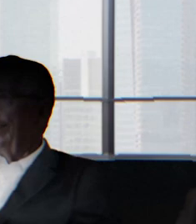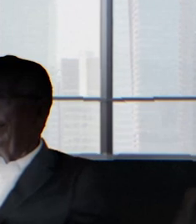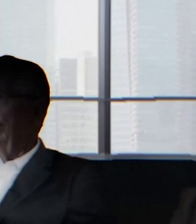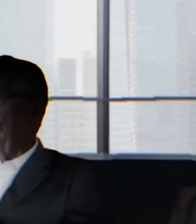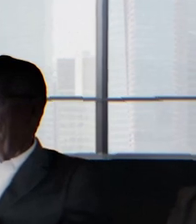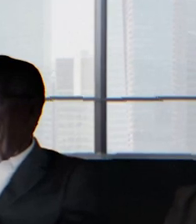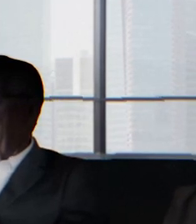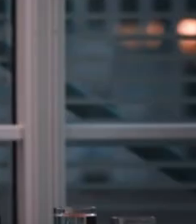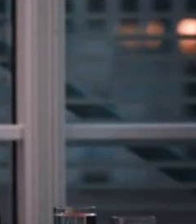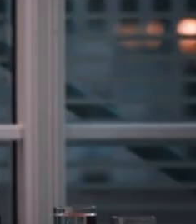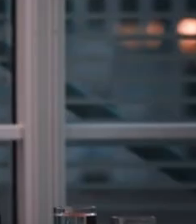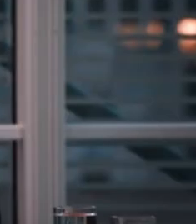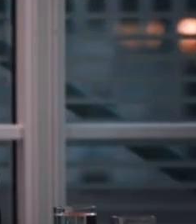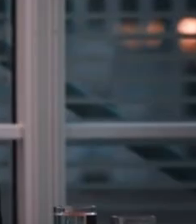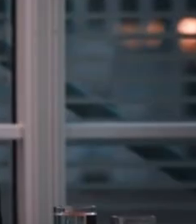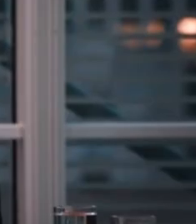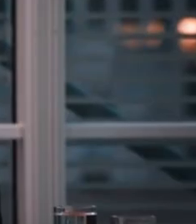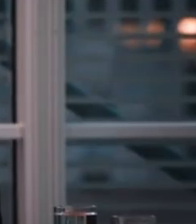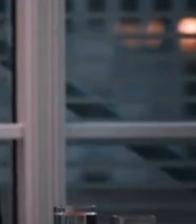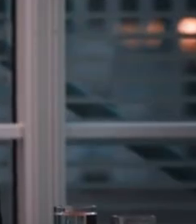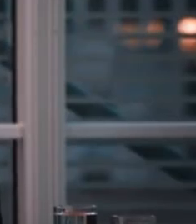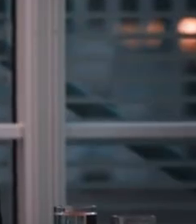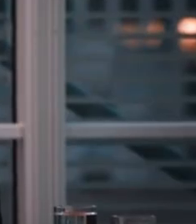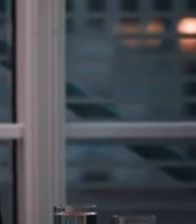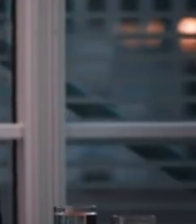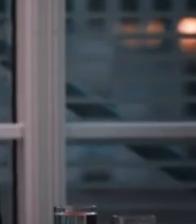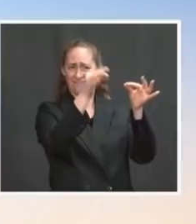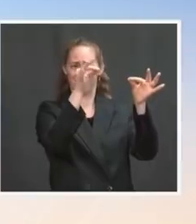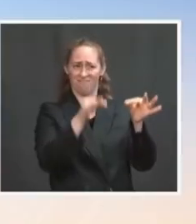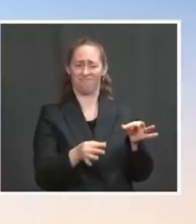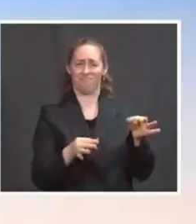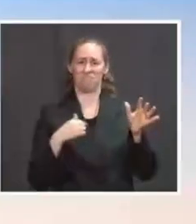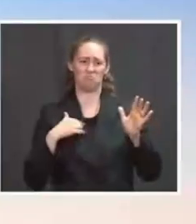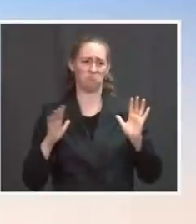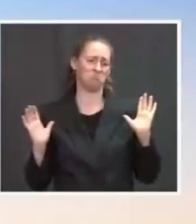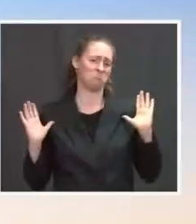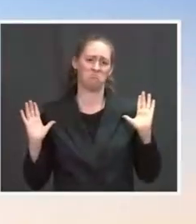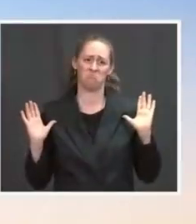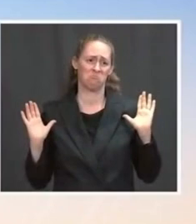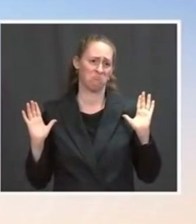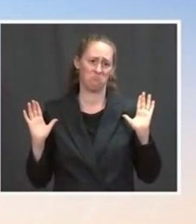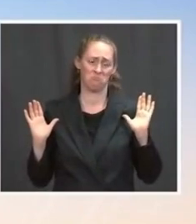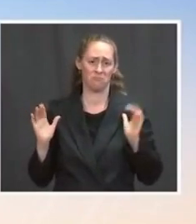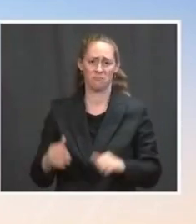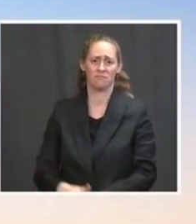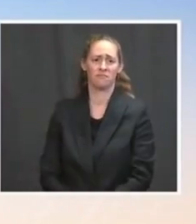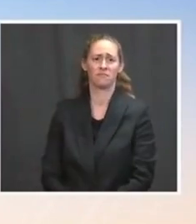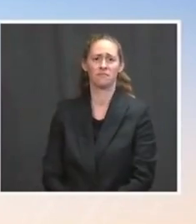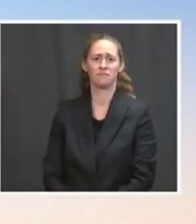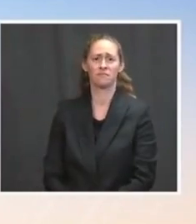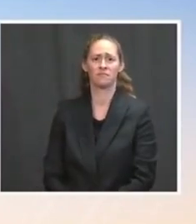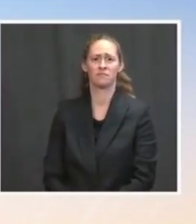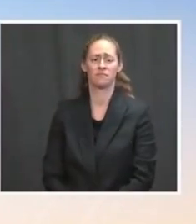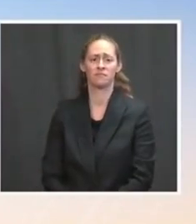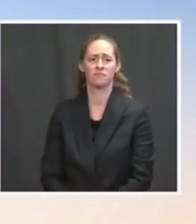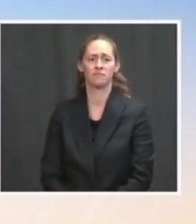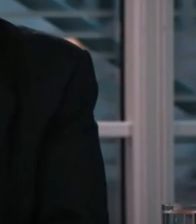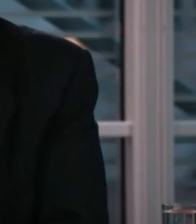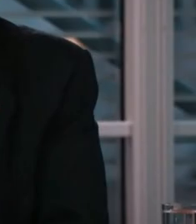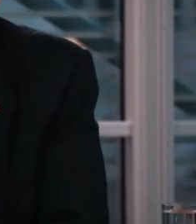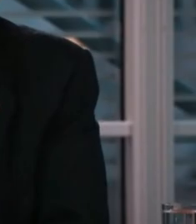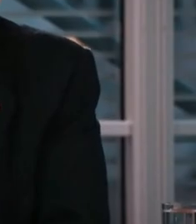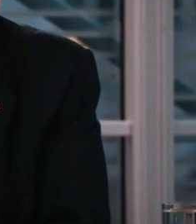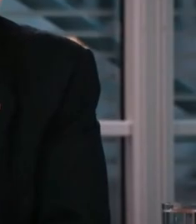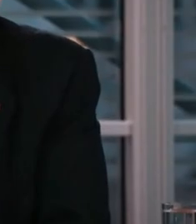user-generated posts both Biden and his press secretary jensaki repeatedly invoked this threat in public